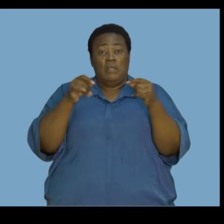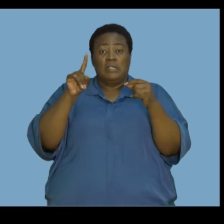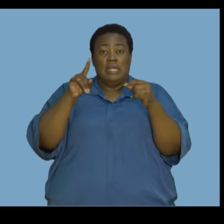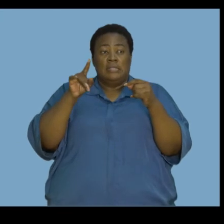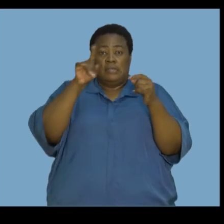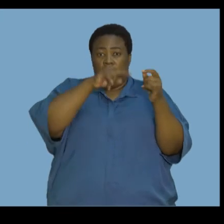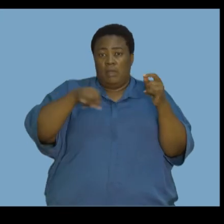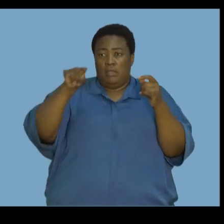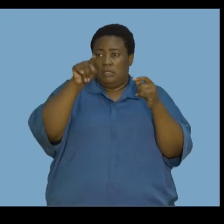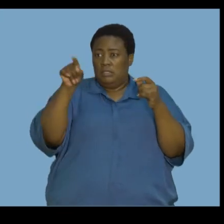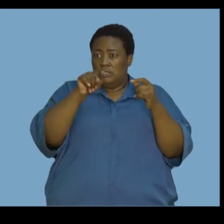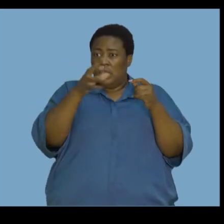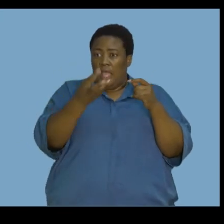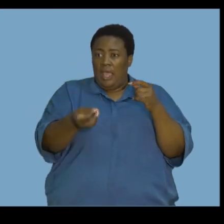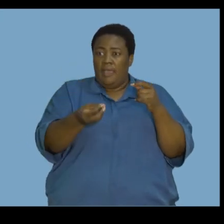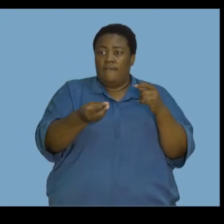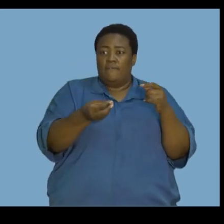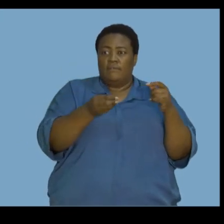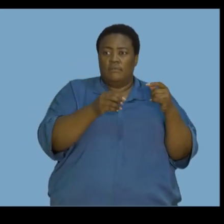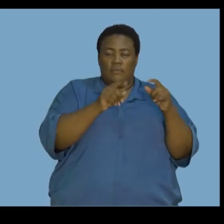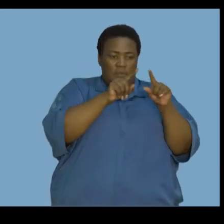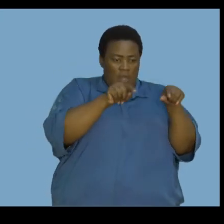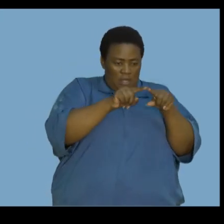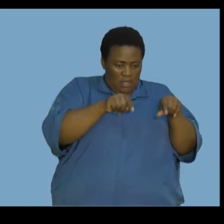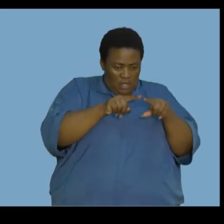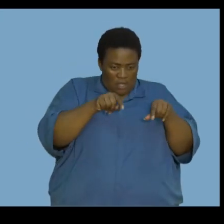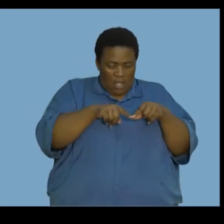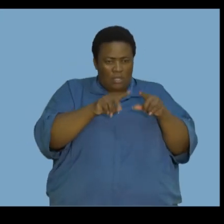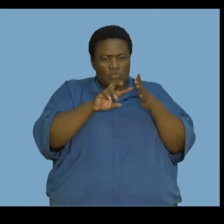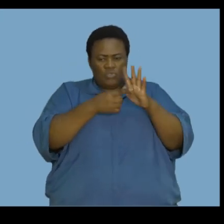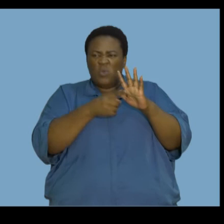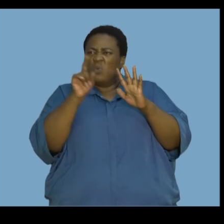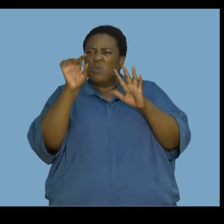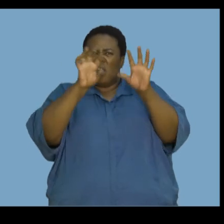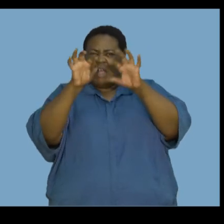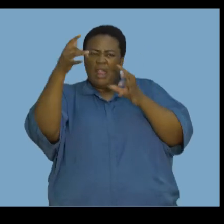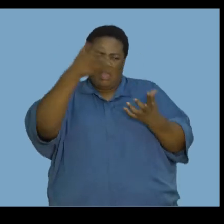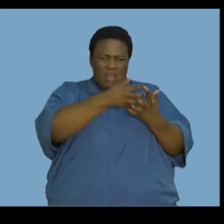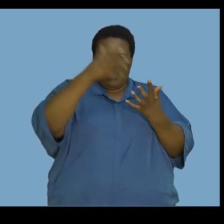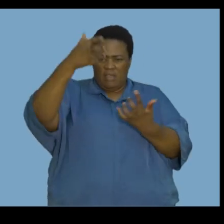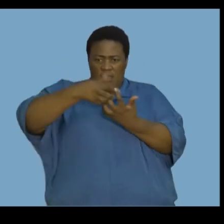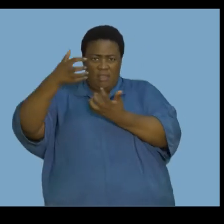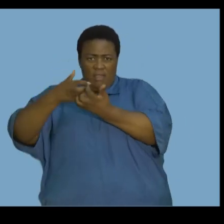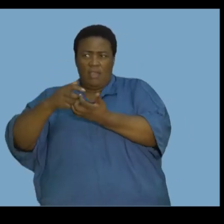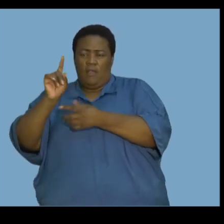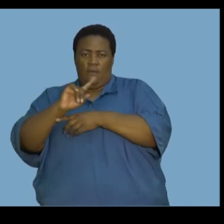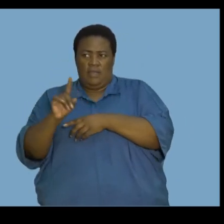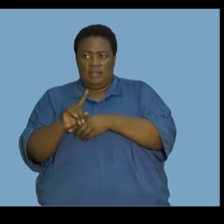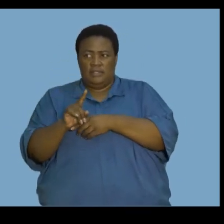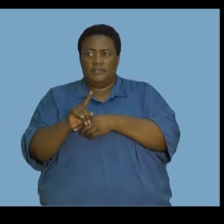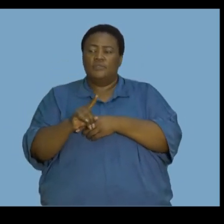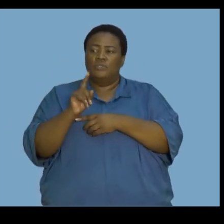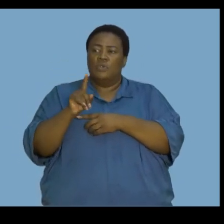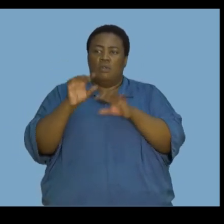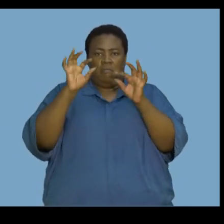a pie chart that shows that. We've got a key that illustrates what the different components are, and we've got these